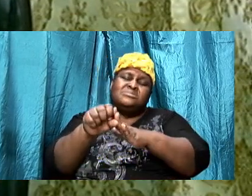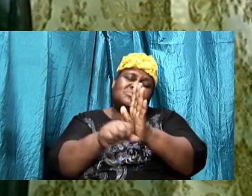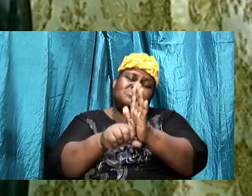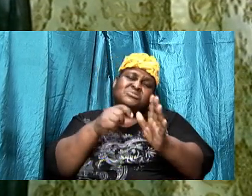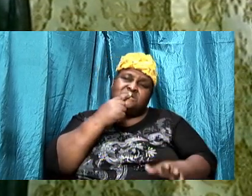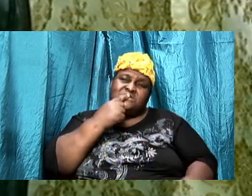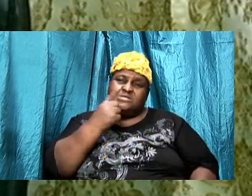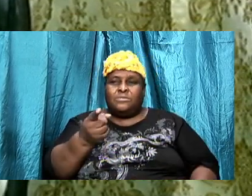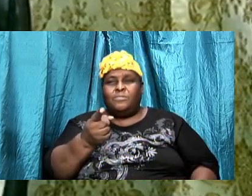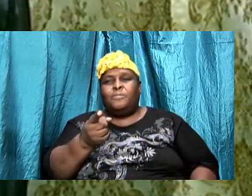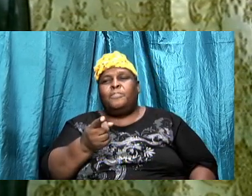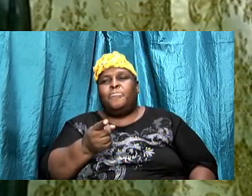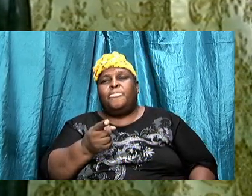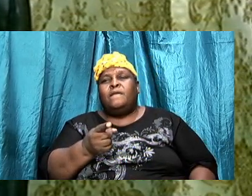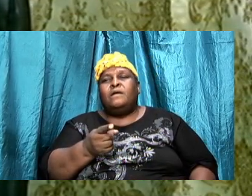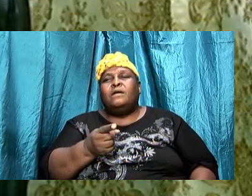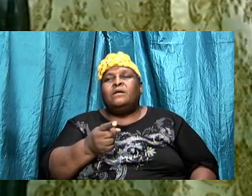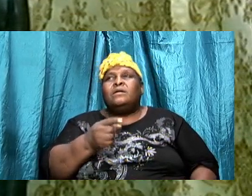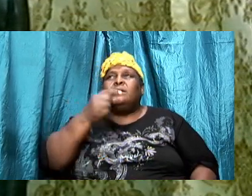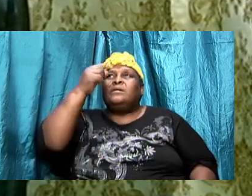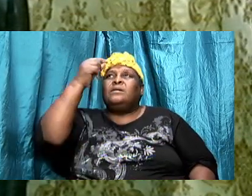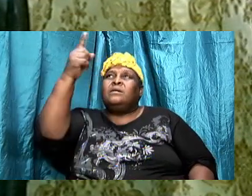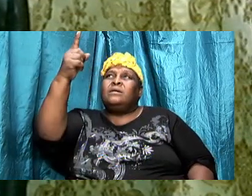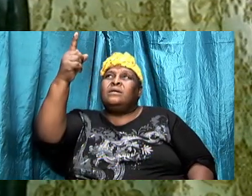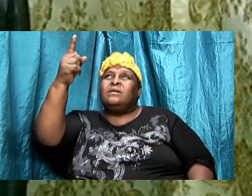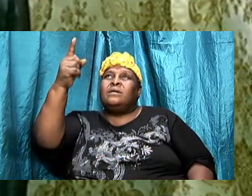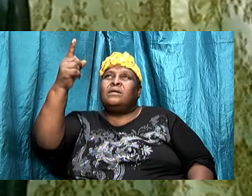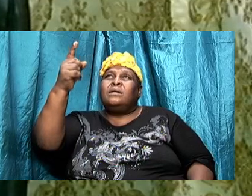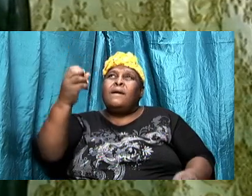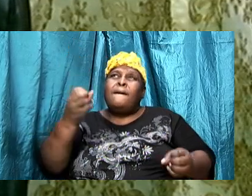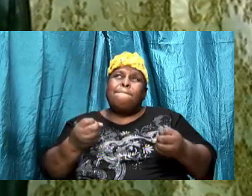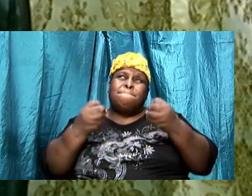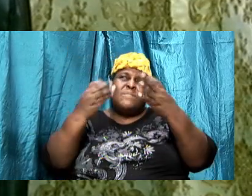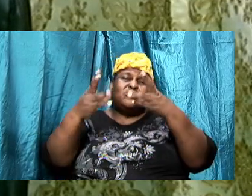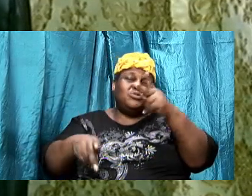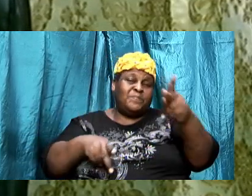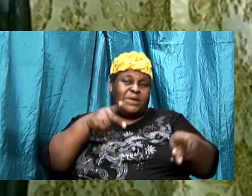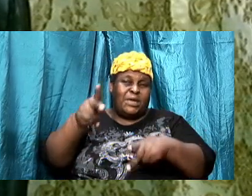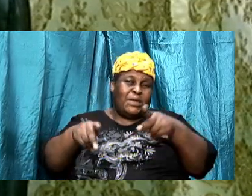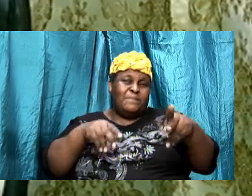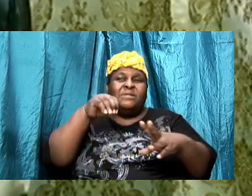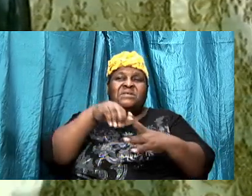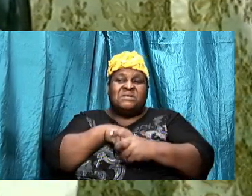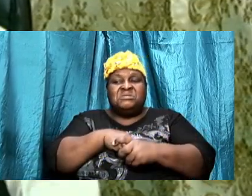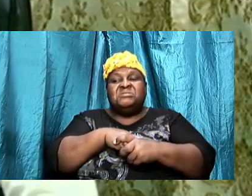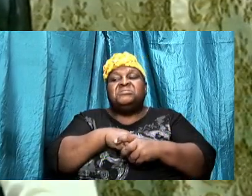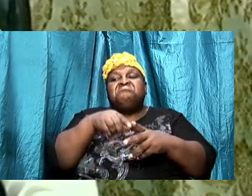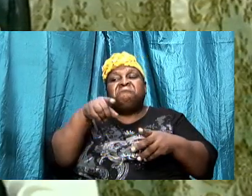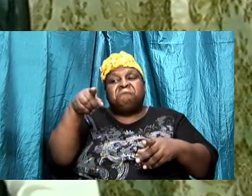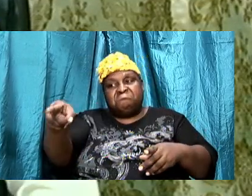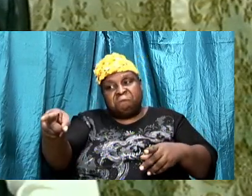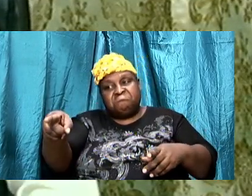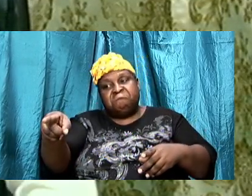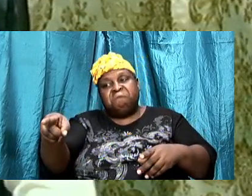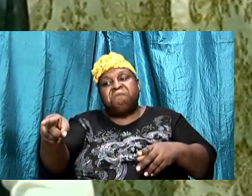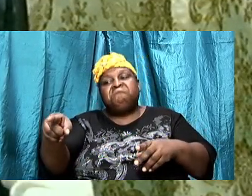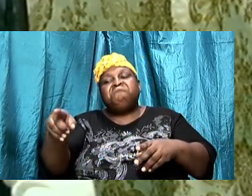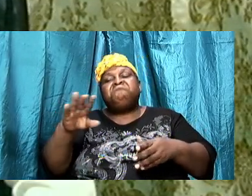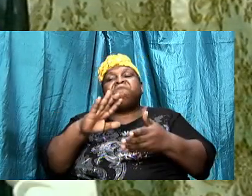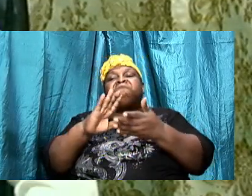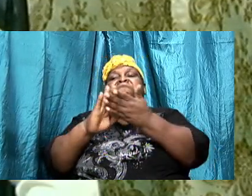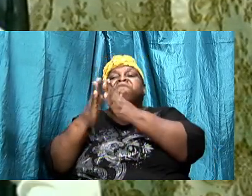because he, God, has much people in this, you know, in this very